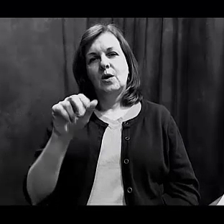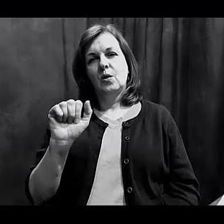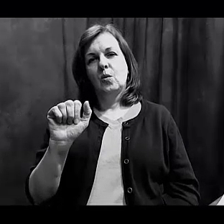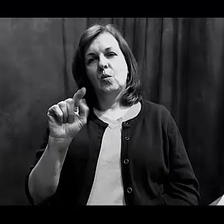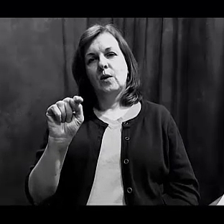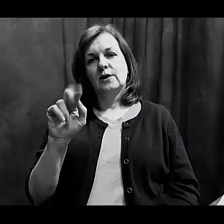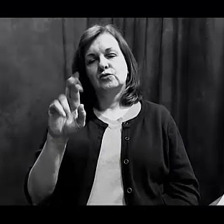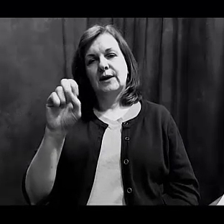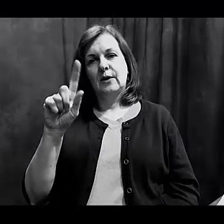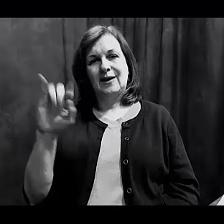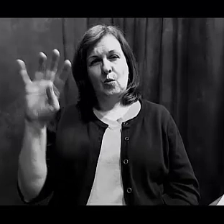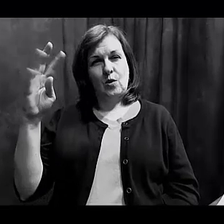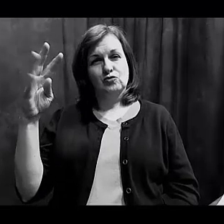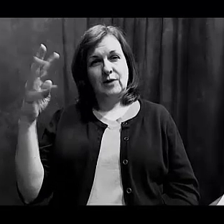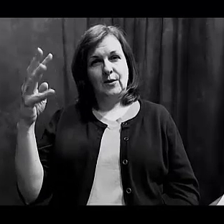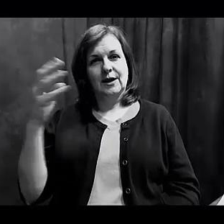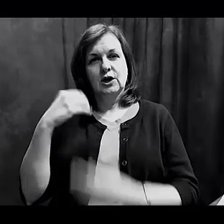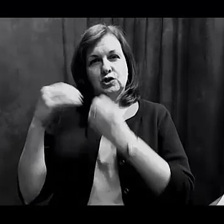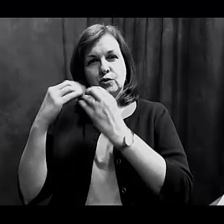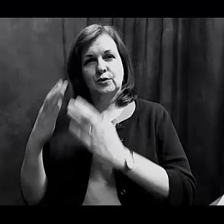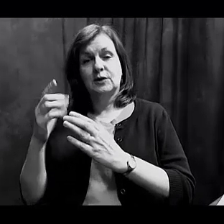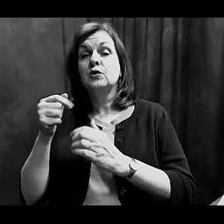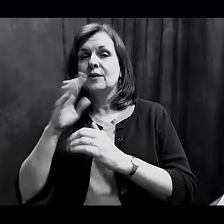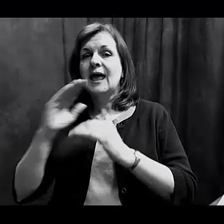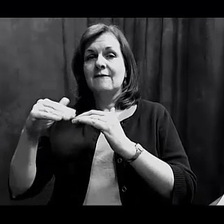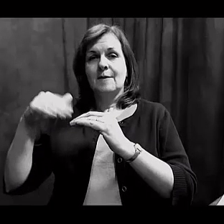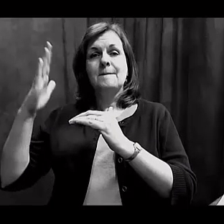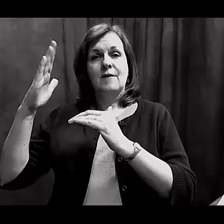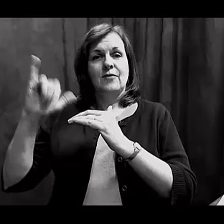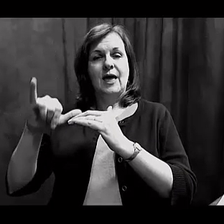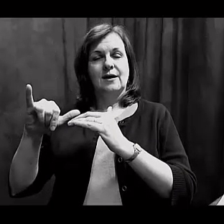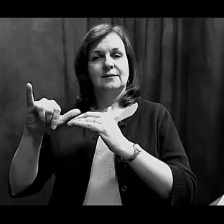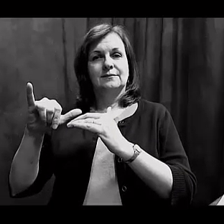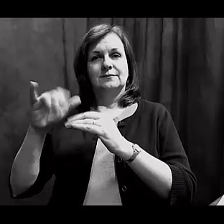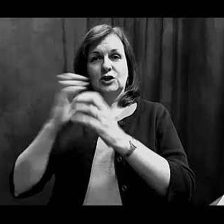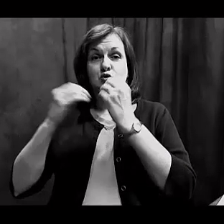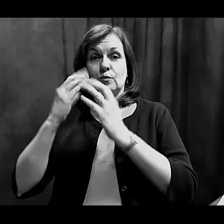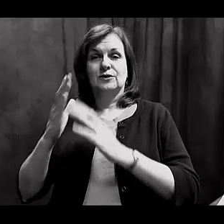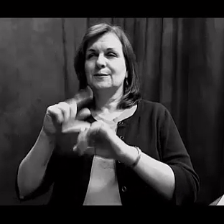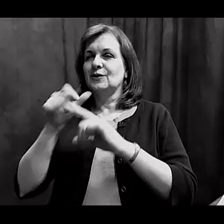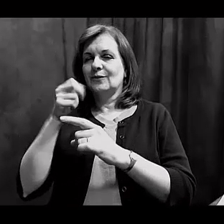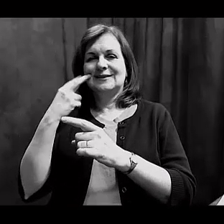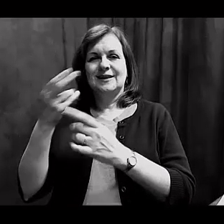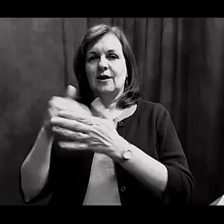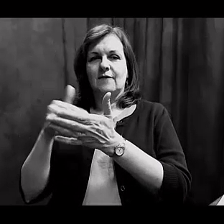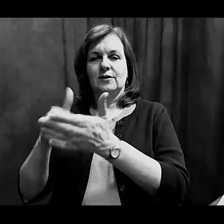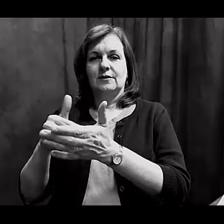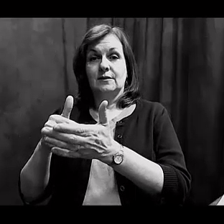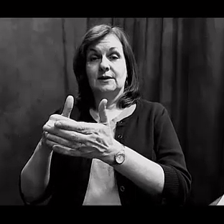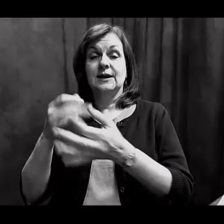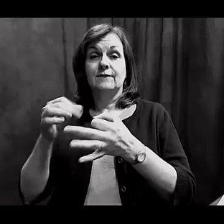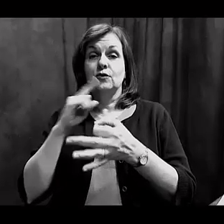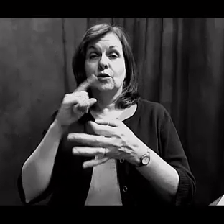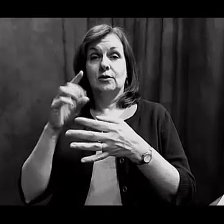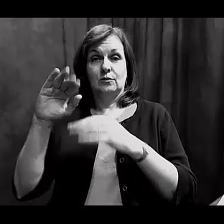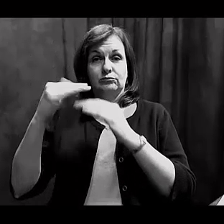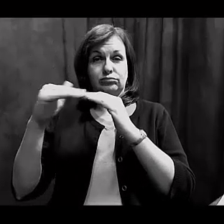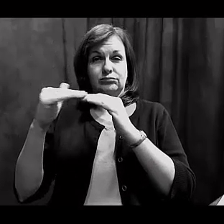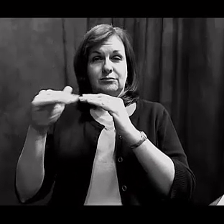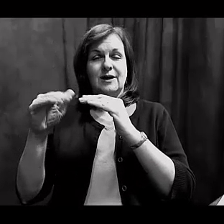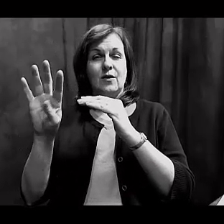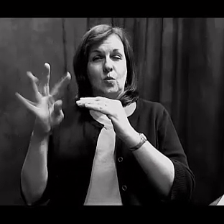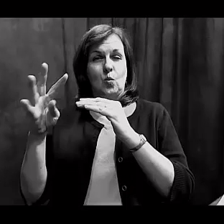are what we refer to as quaternary consumers. You can go higher than this. We don't see it very often, because to